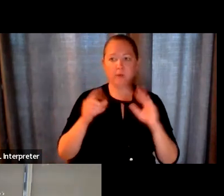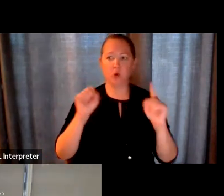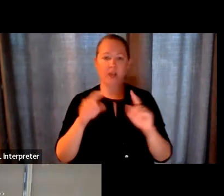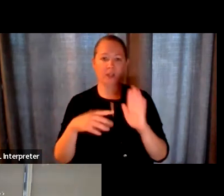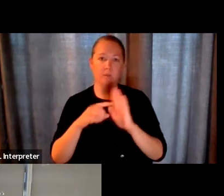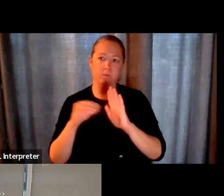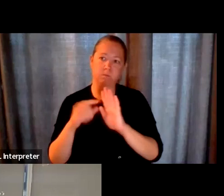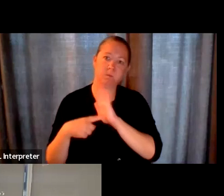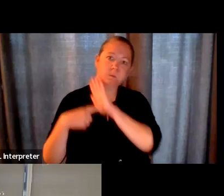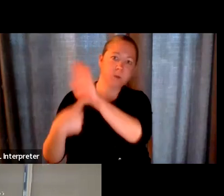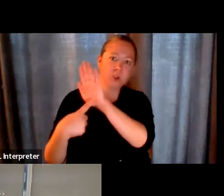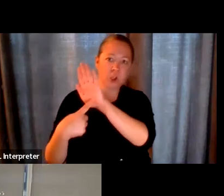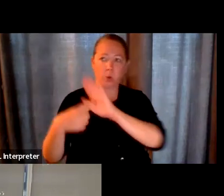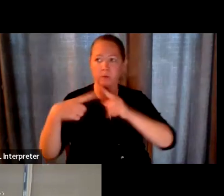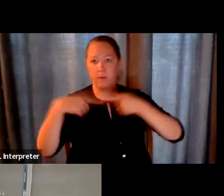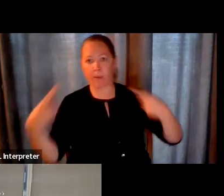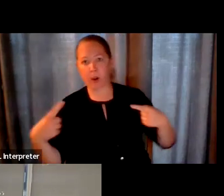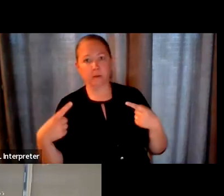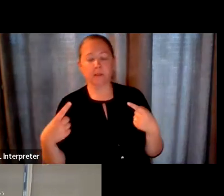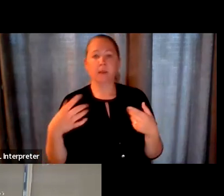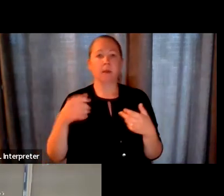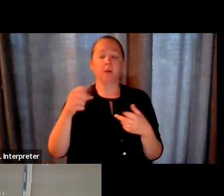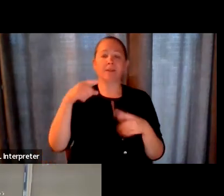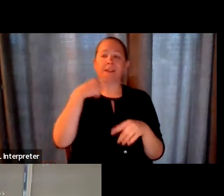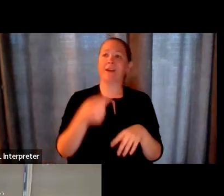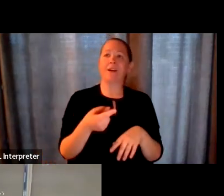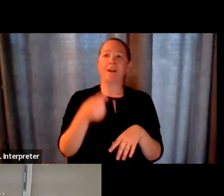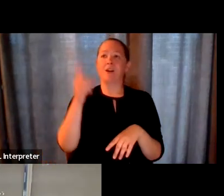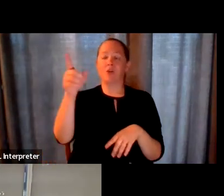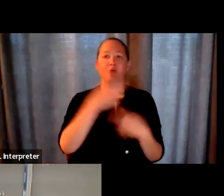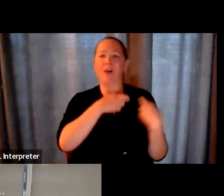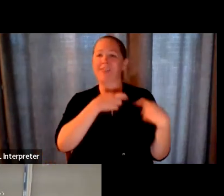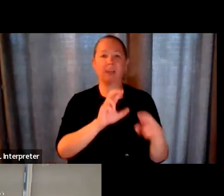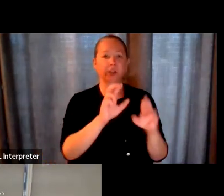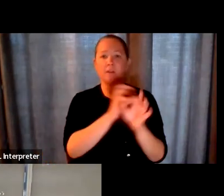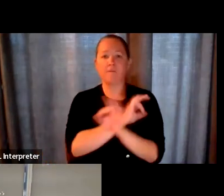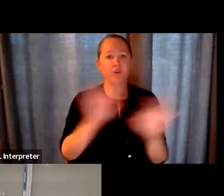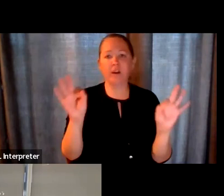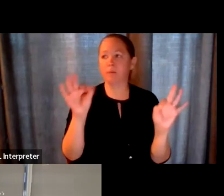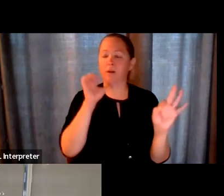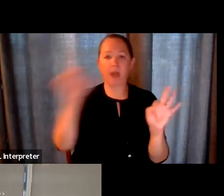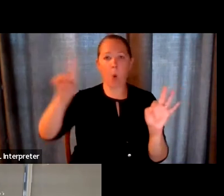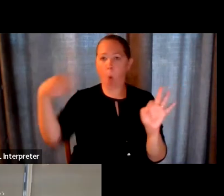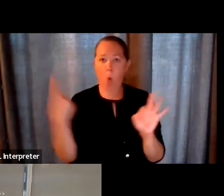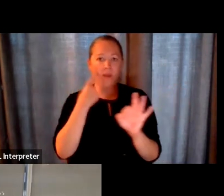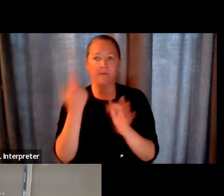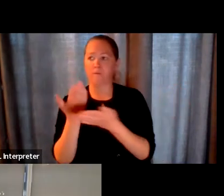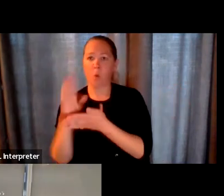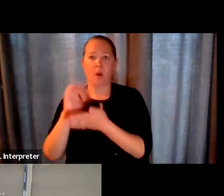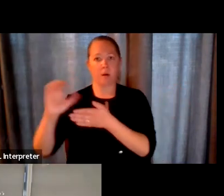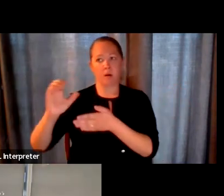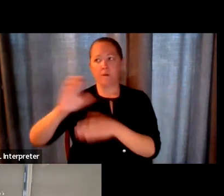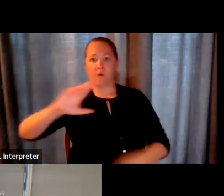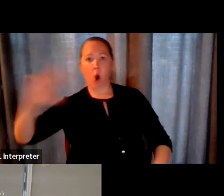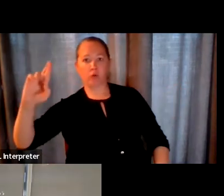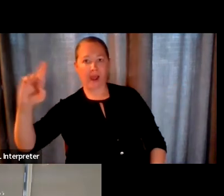and say religious freedom doesn't just belong to far-right Christian extremists in this country. It belongs to all of